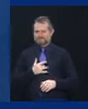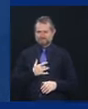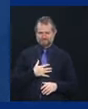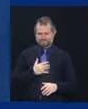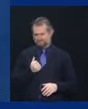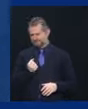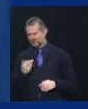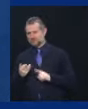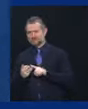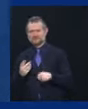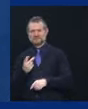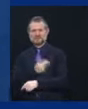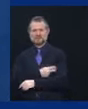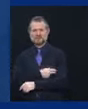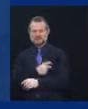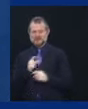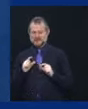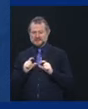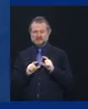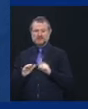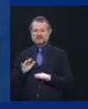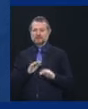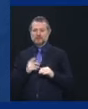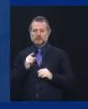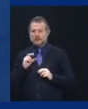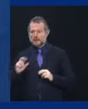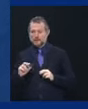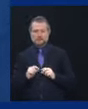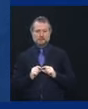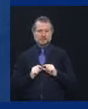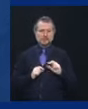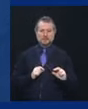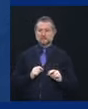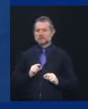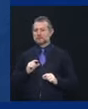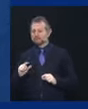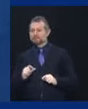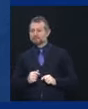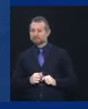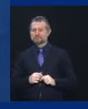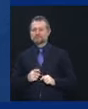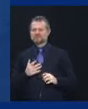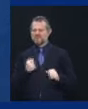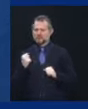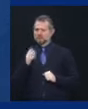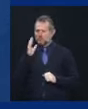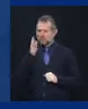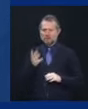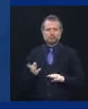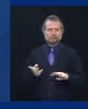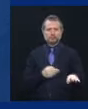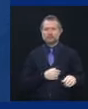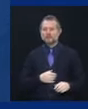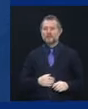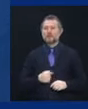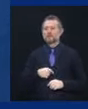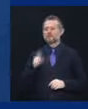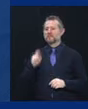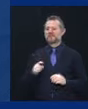vaccines that we're allocating because so many are going out the door. Fairness is important.